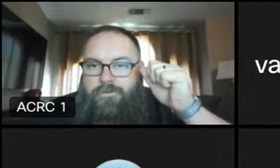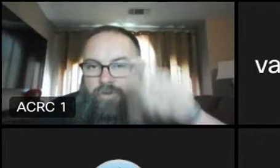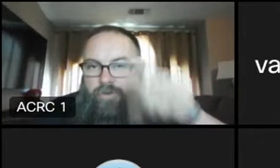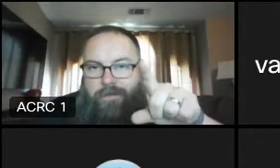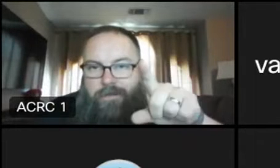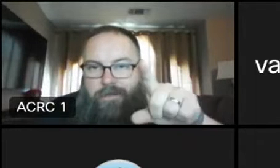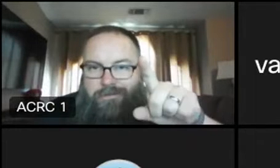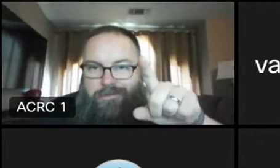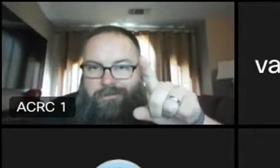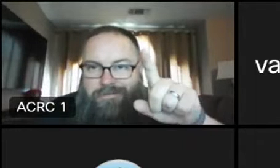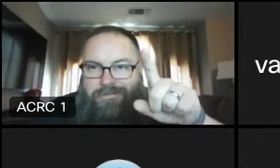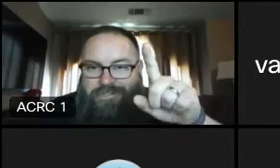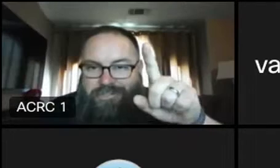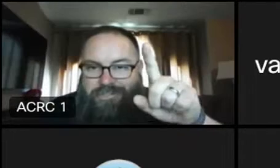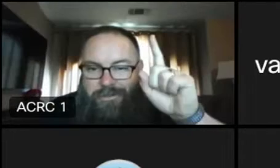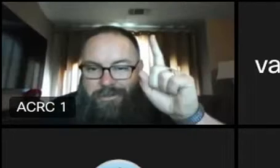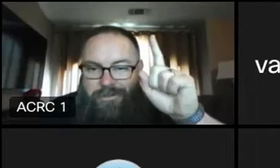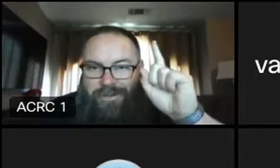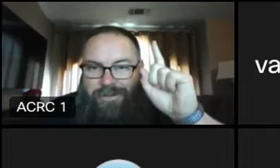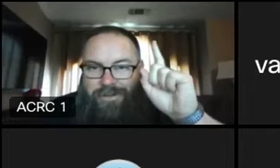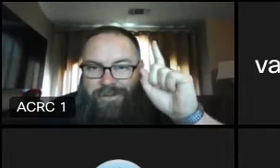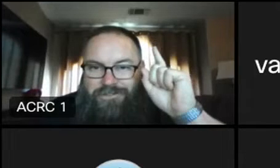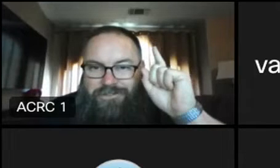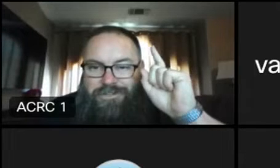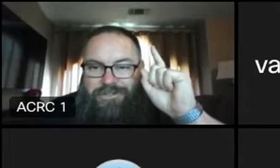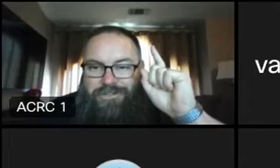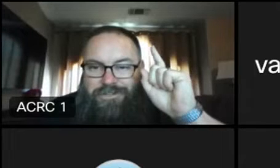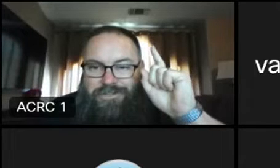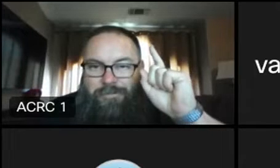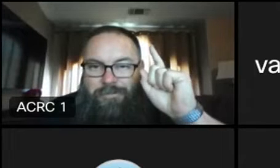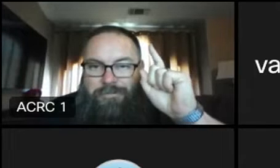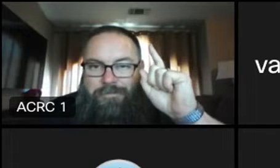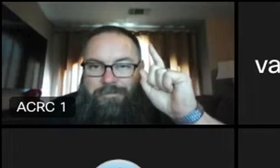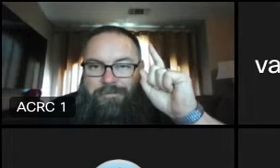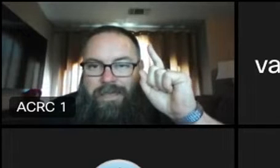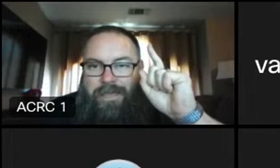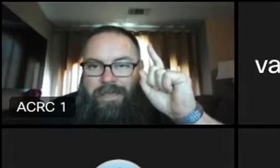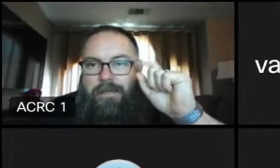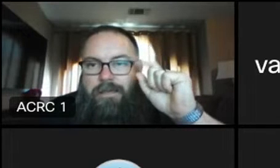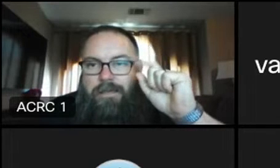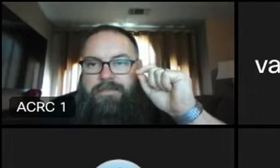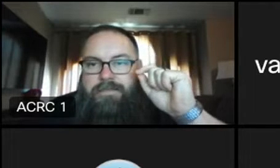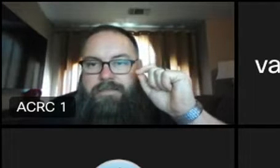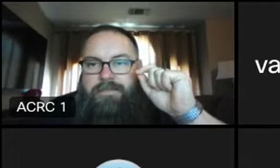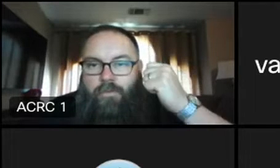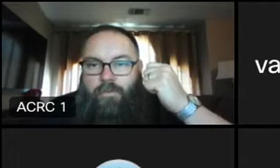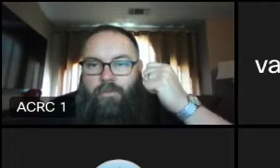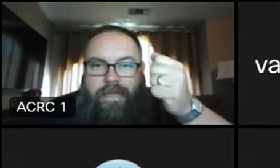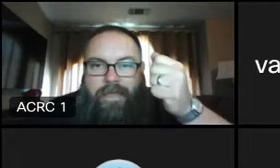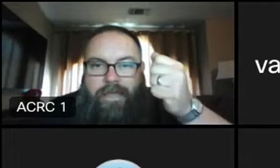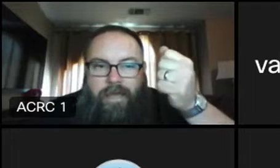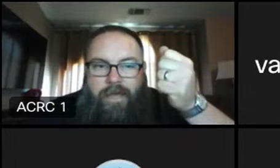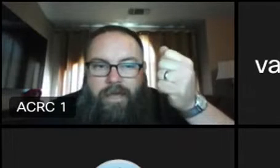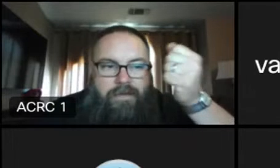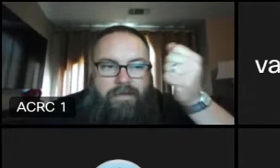to Jordan Eller, J. Eller at alterregional.org, and she'll drop her email in the chat, because we would